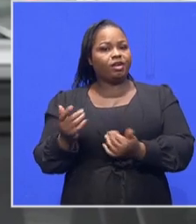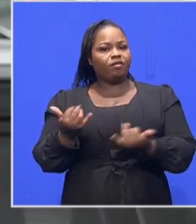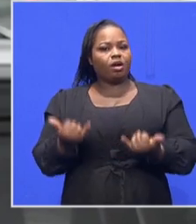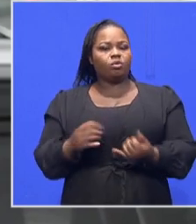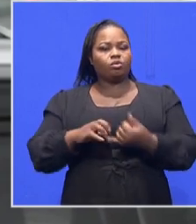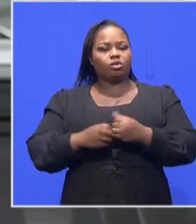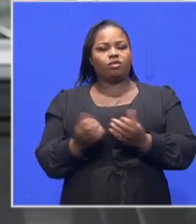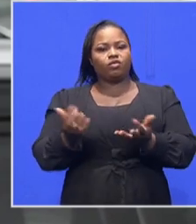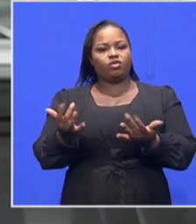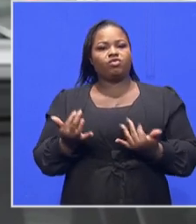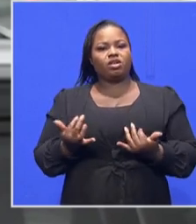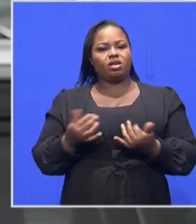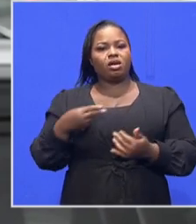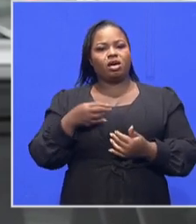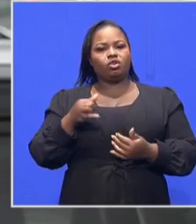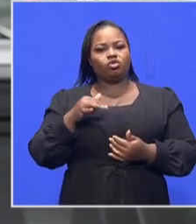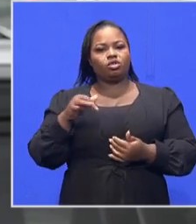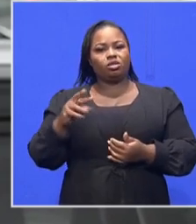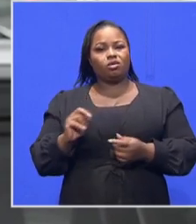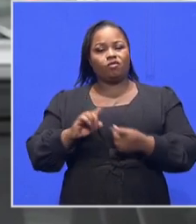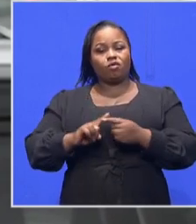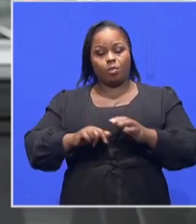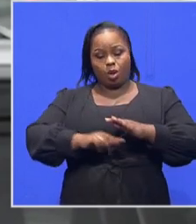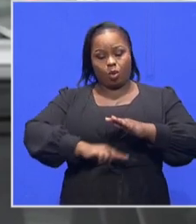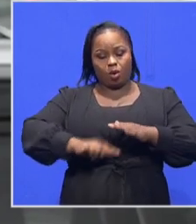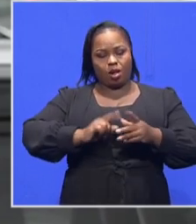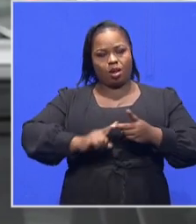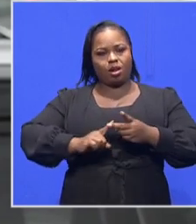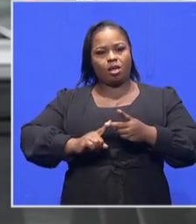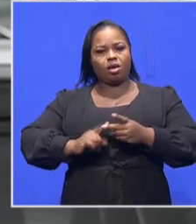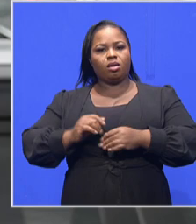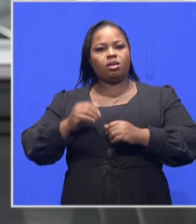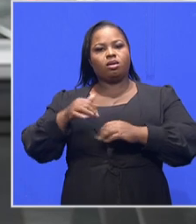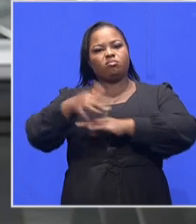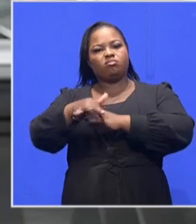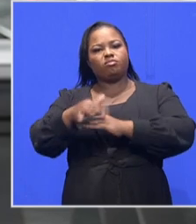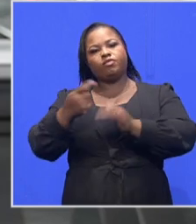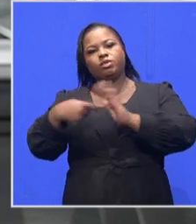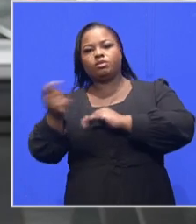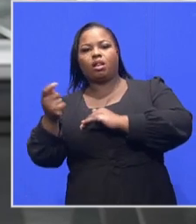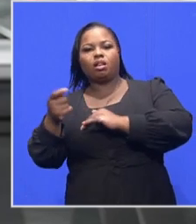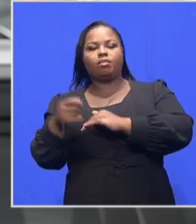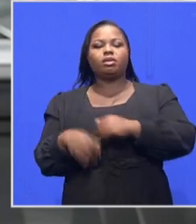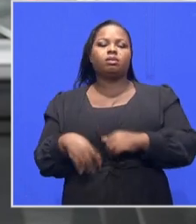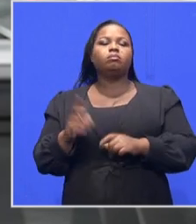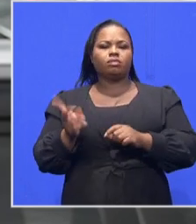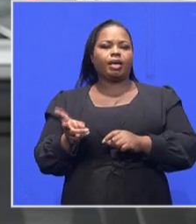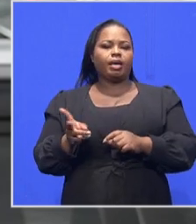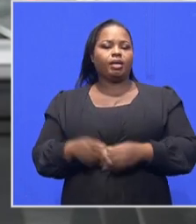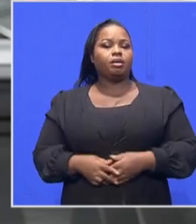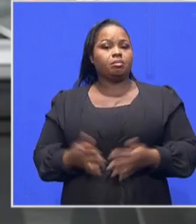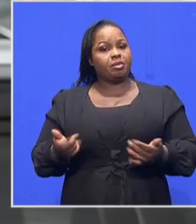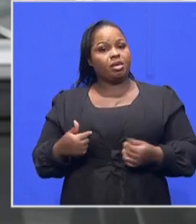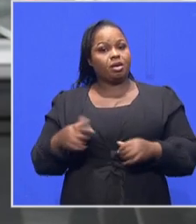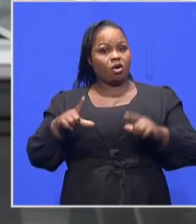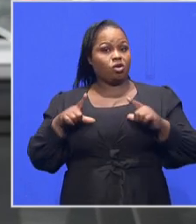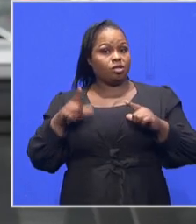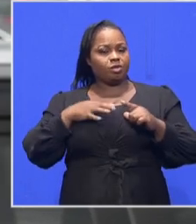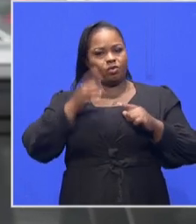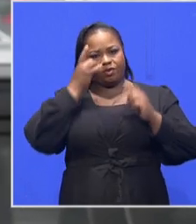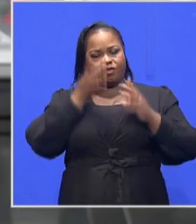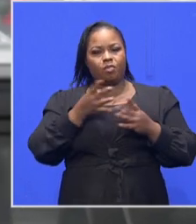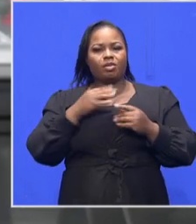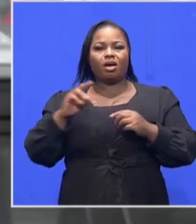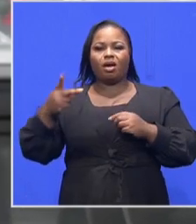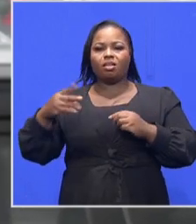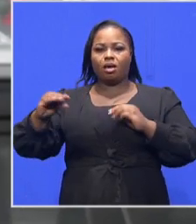for export, but domestic market equally as well. And it's not just standing there. I can tell you of the lineup of investors that we've